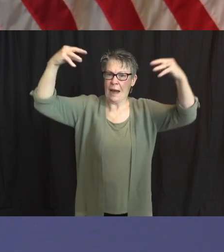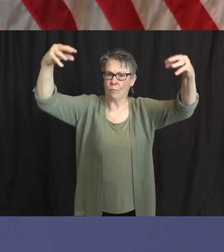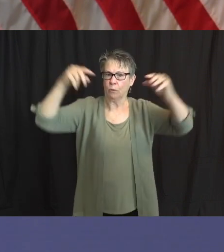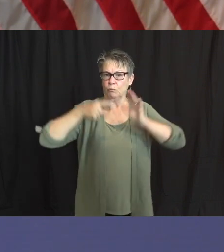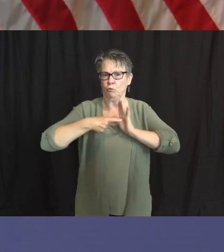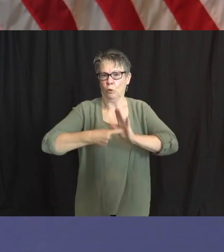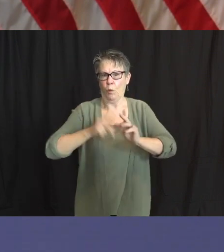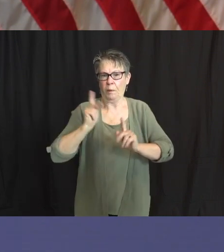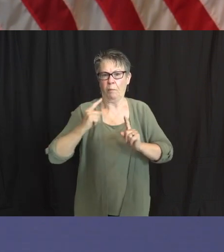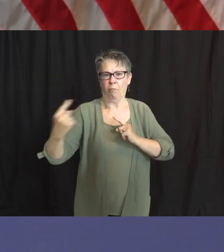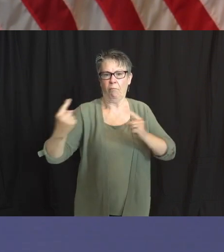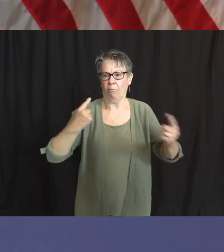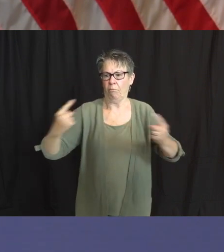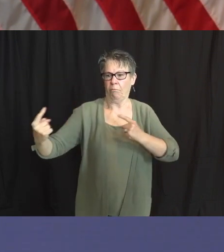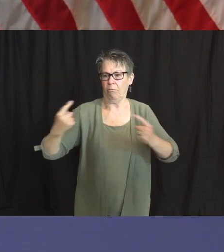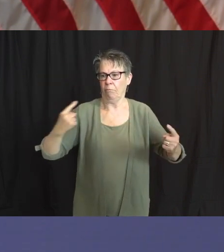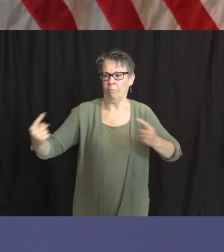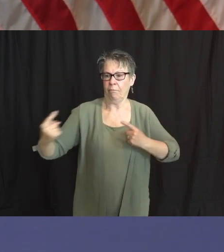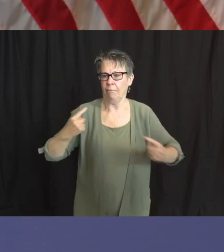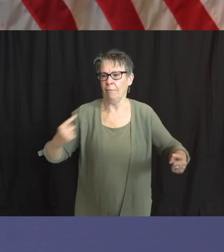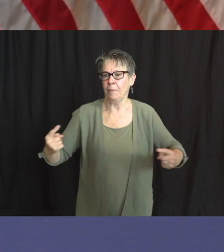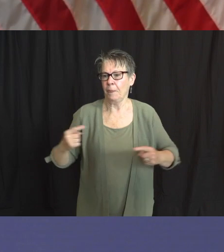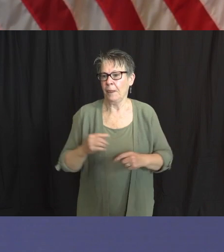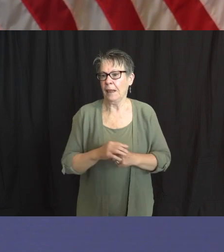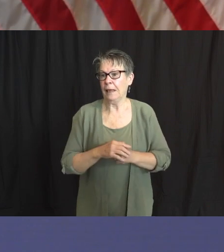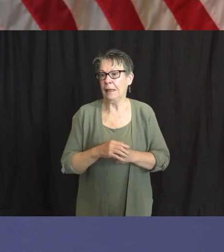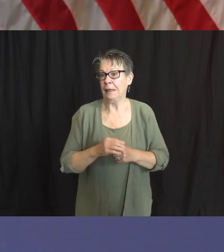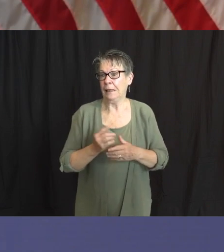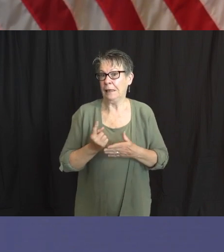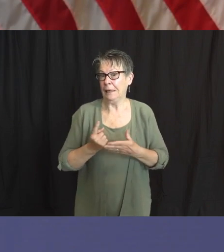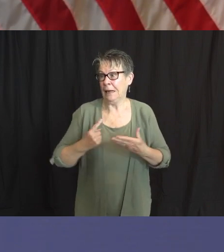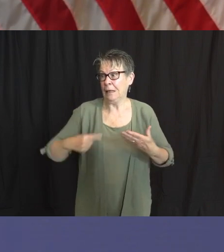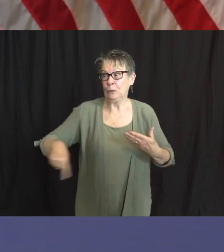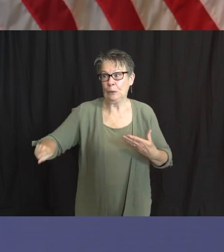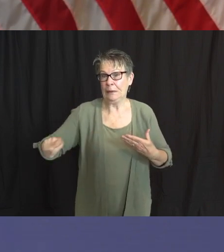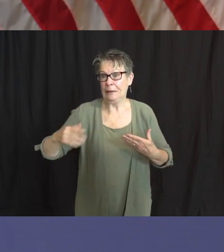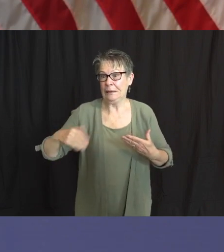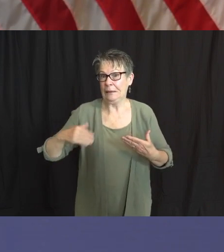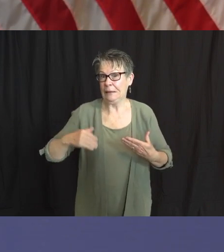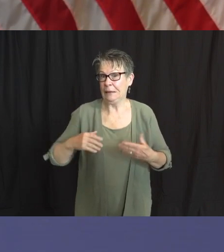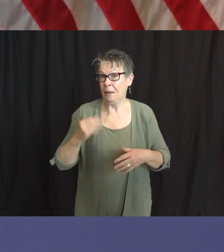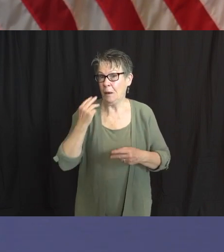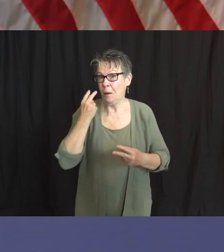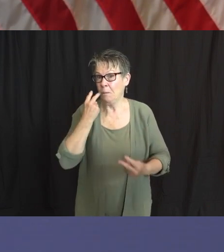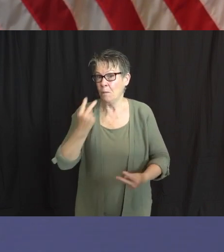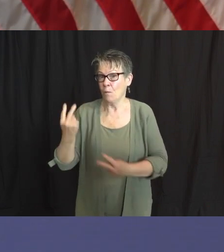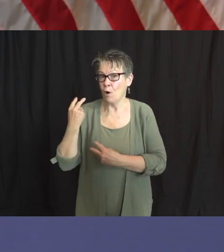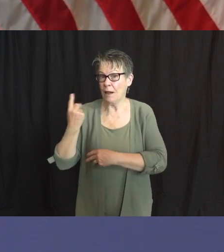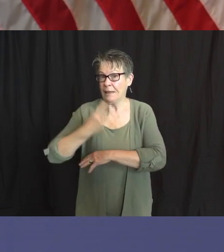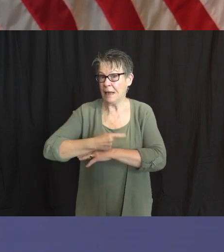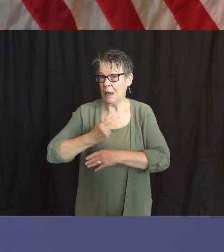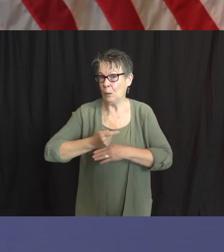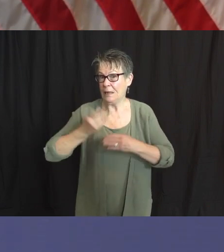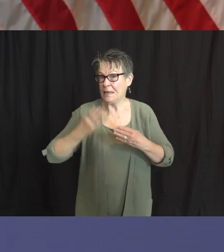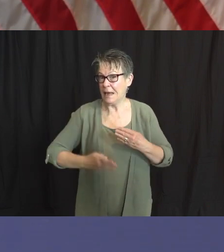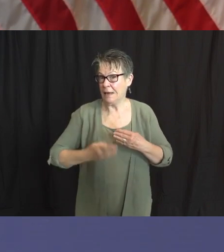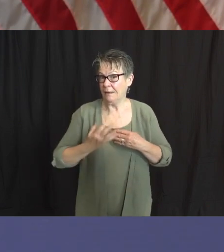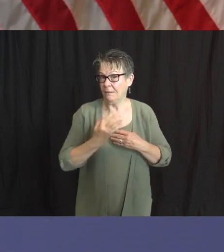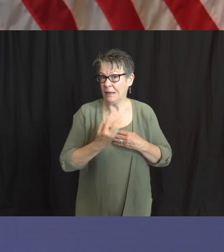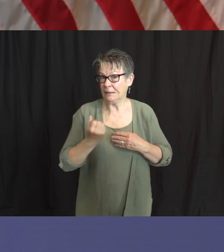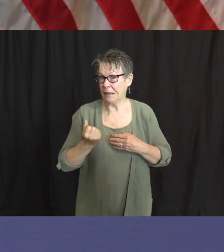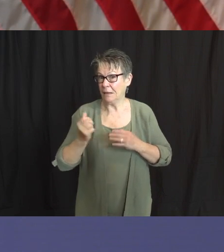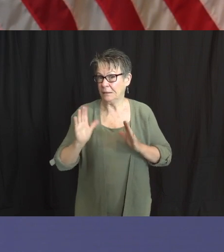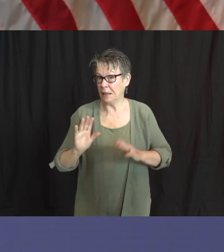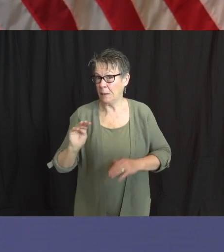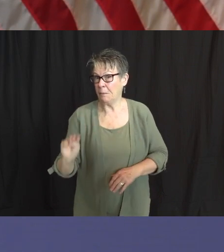week, but we got a big weekend coming up, folks, needless to say. And we're pulling a lot of levers here, effective Friday, including a